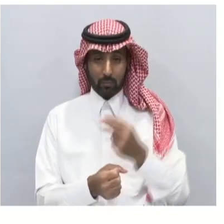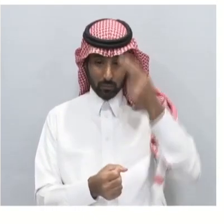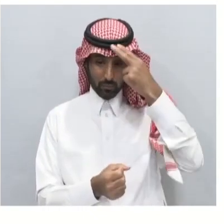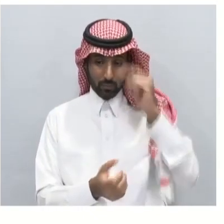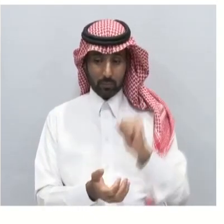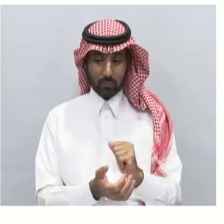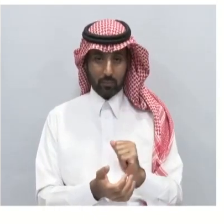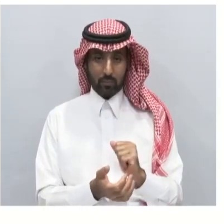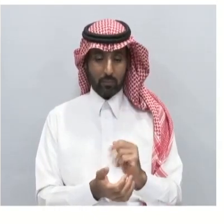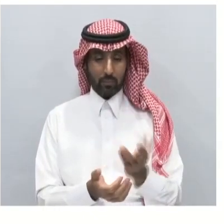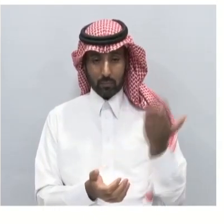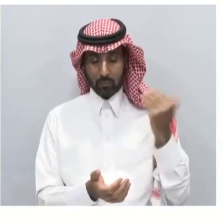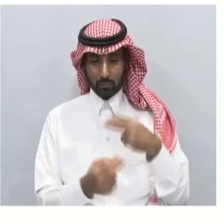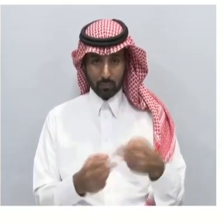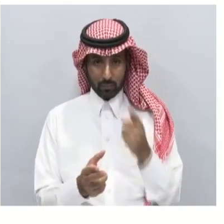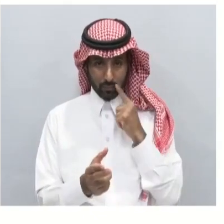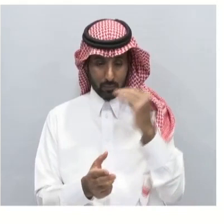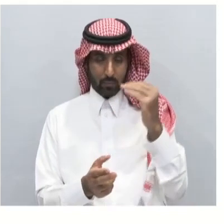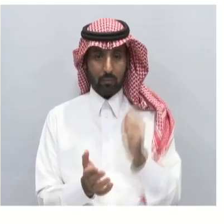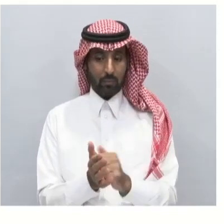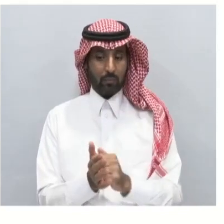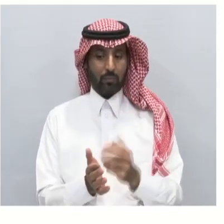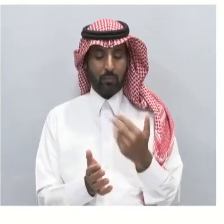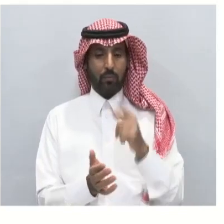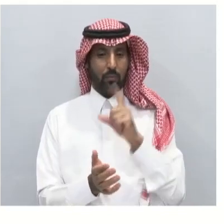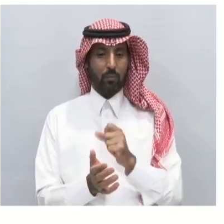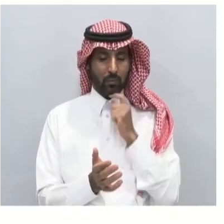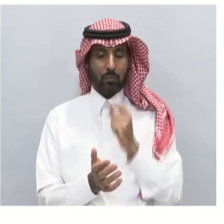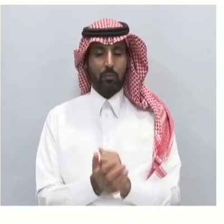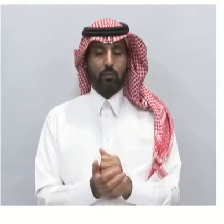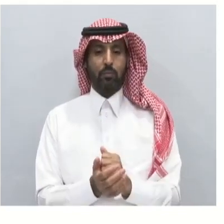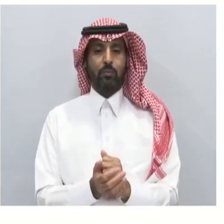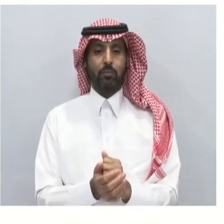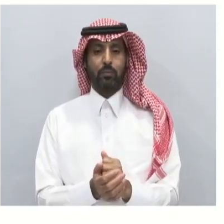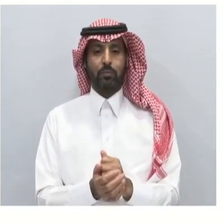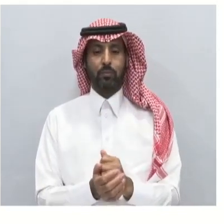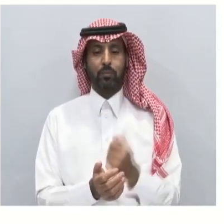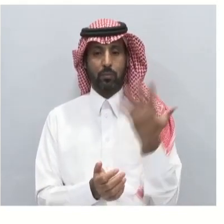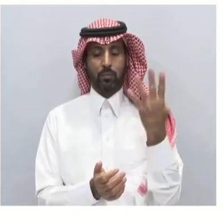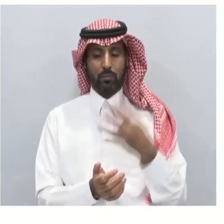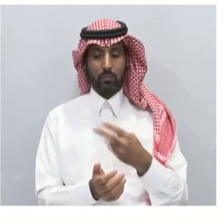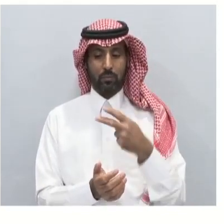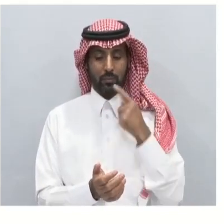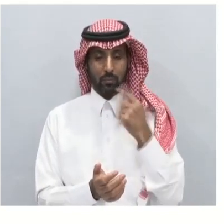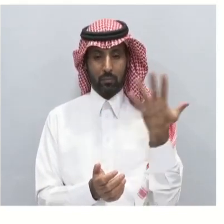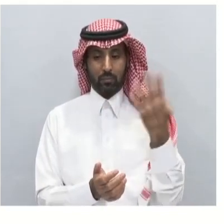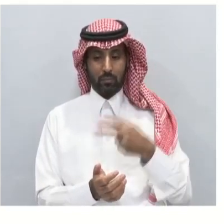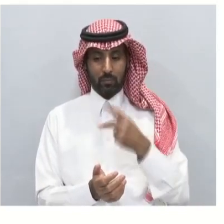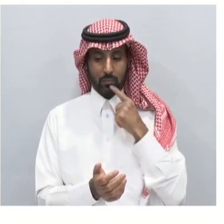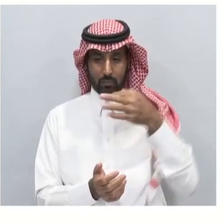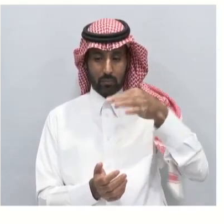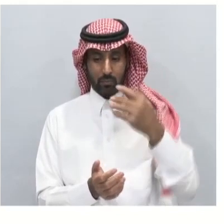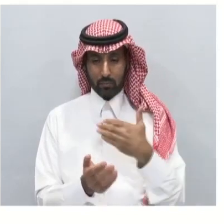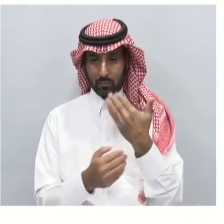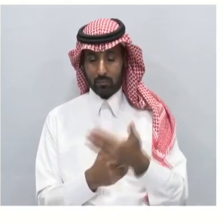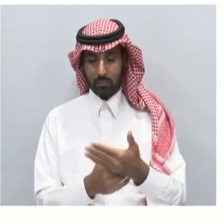Arabia. Before we start, I gave you homework, page 124 and 125. We will